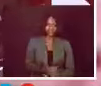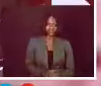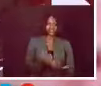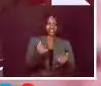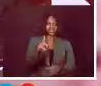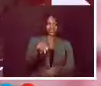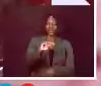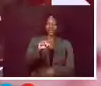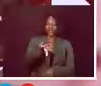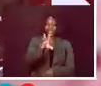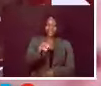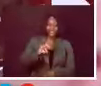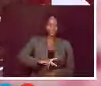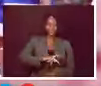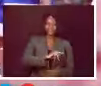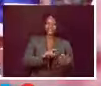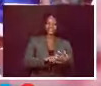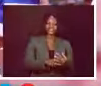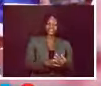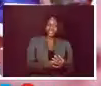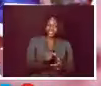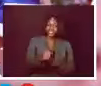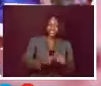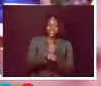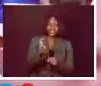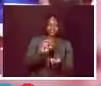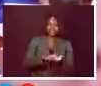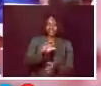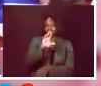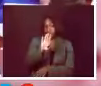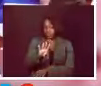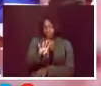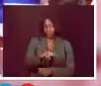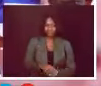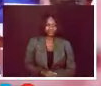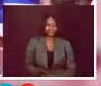Pan-African Parliament was started in 2004.